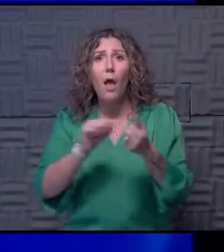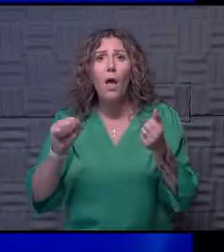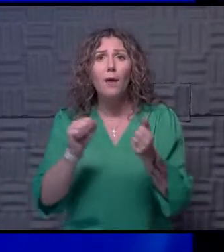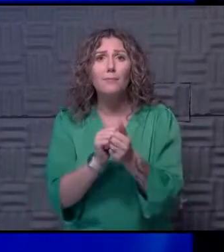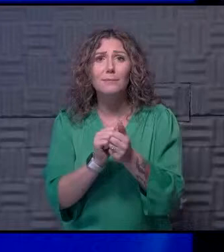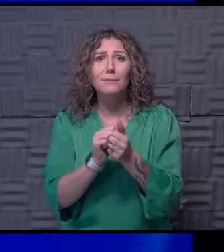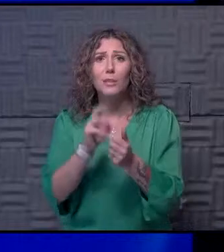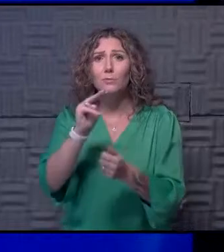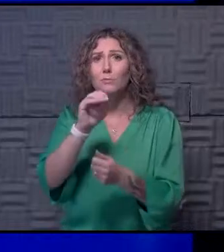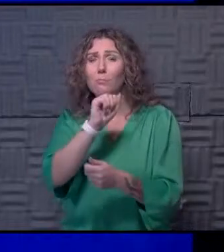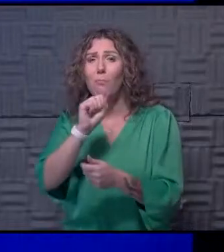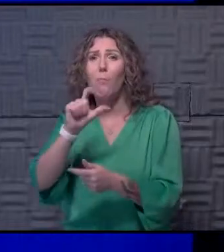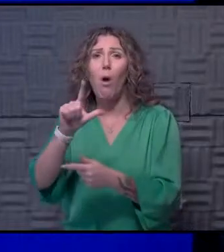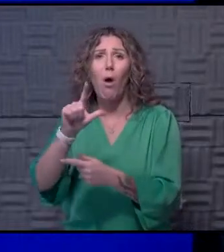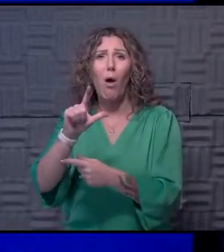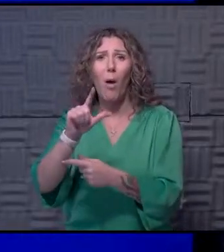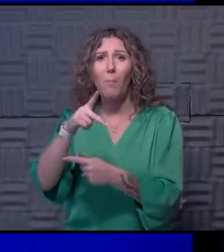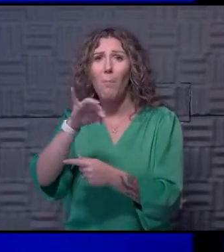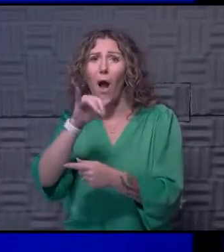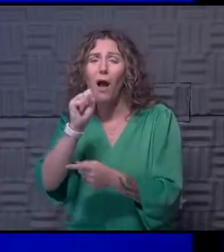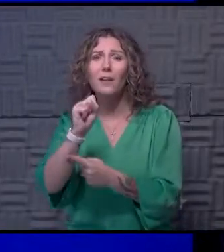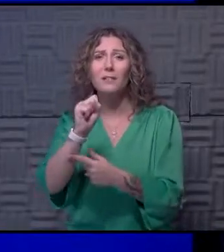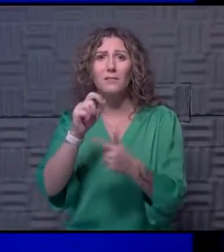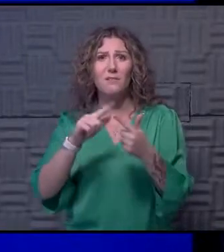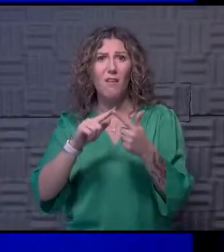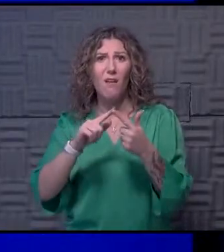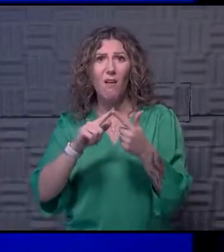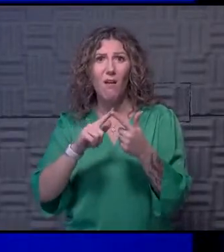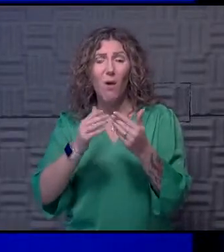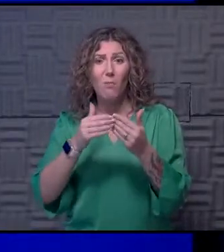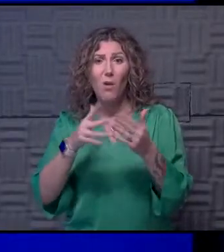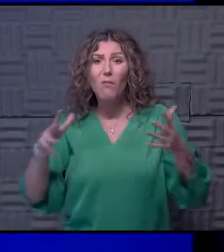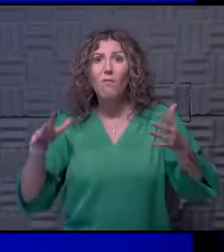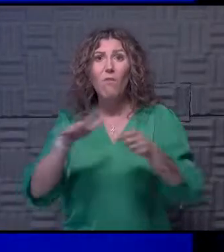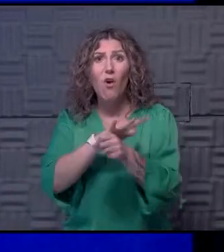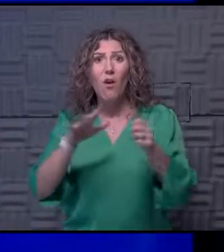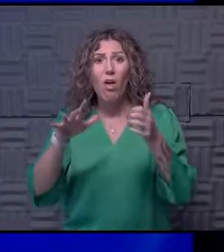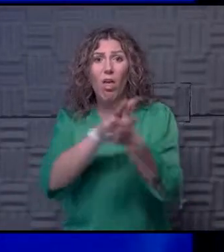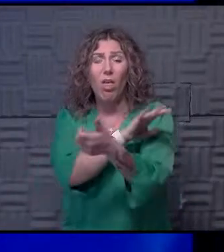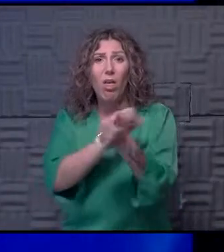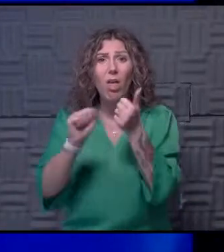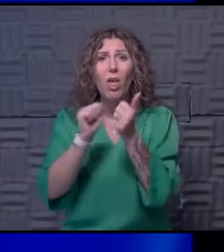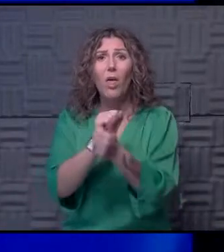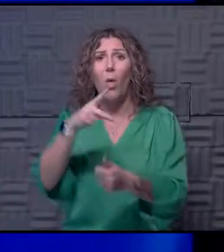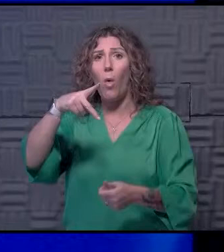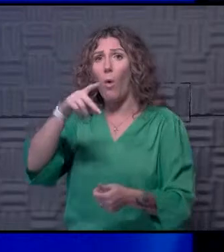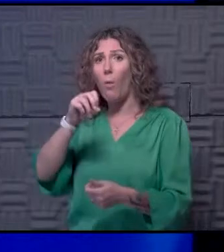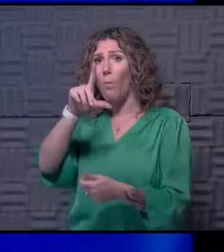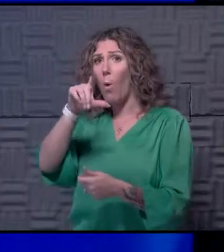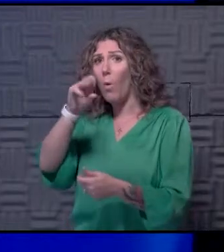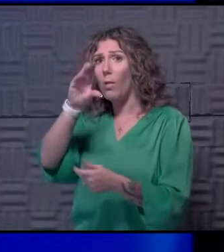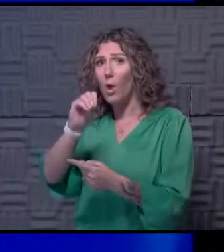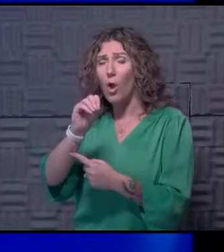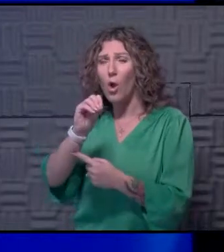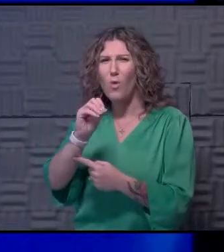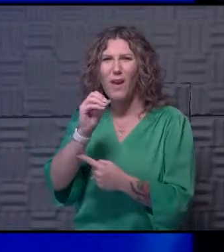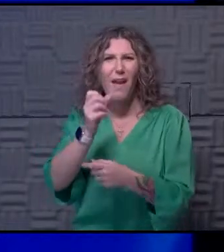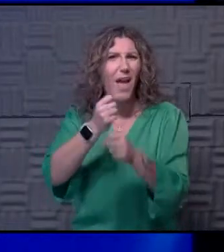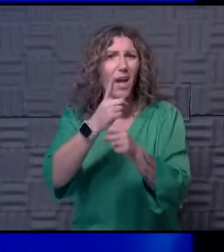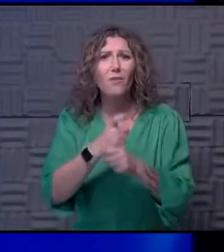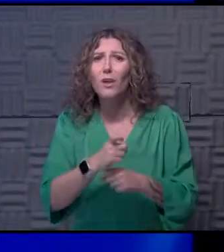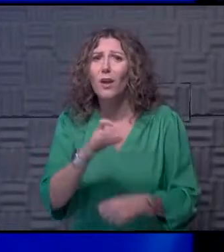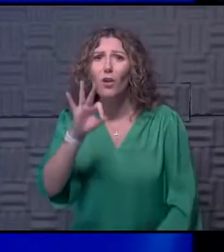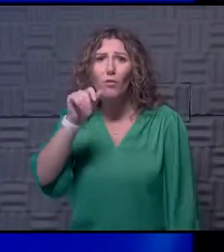smallpox. Vaccines have helped nearly eradicate polio. We get them every year for influenza.